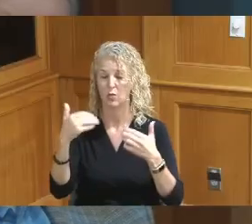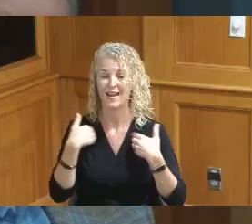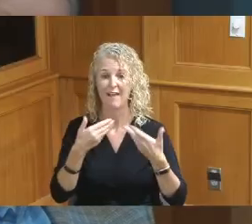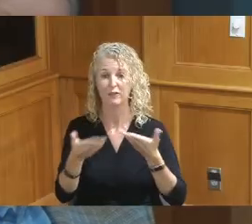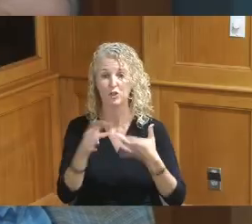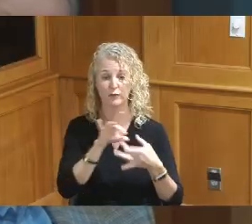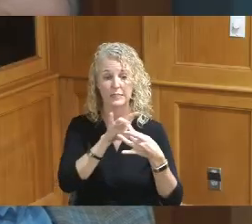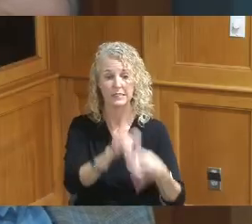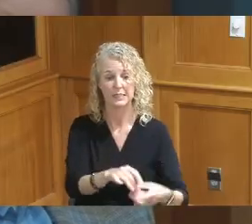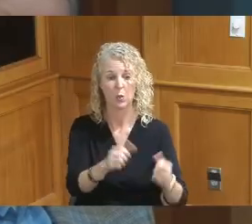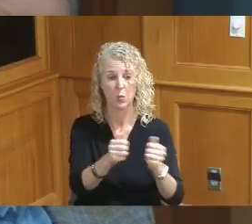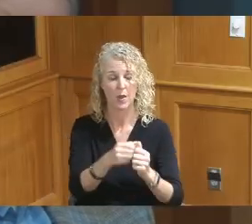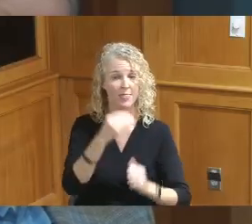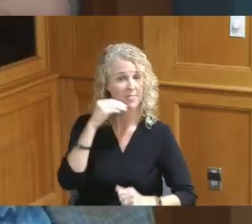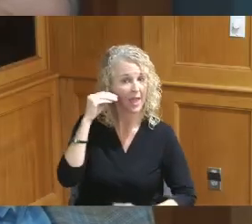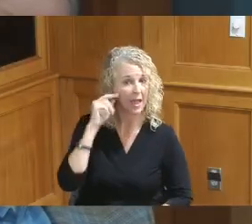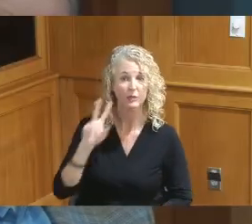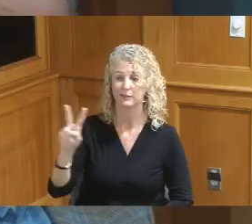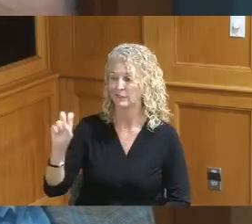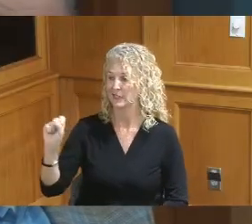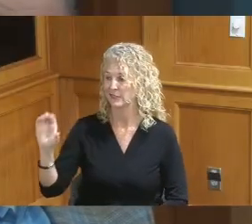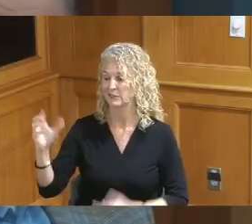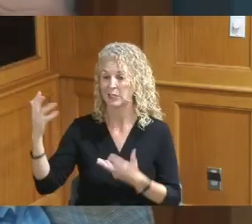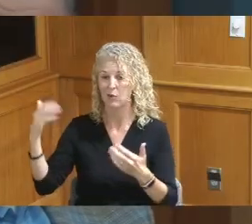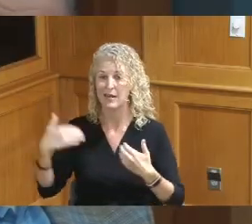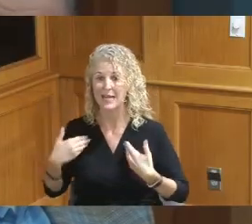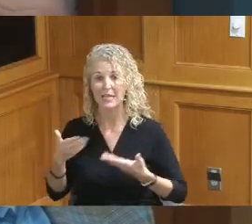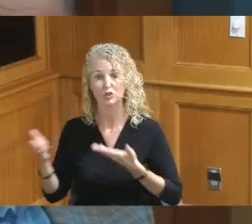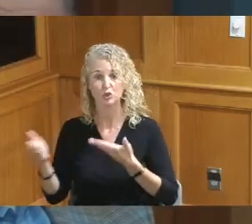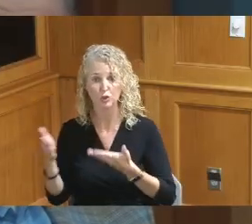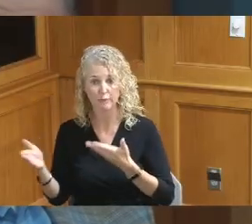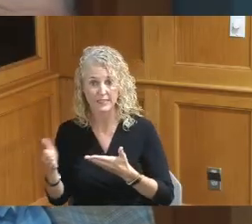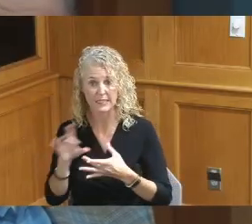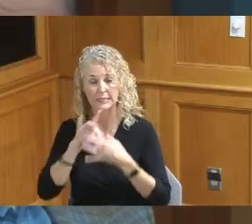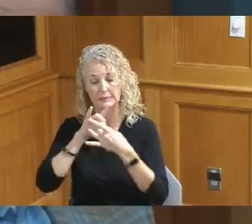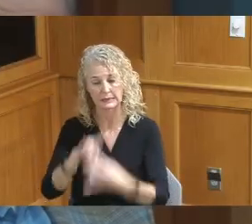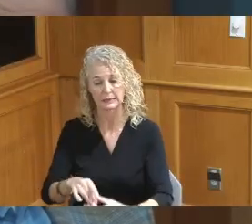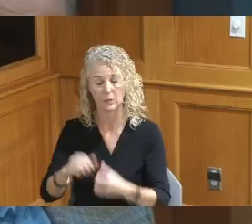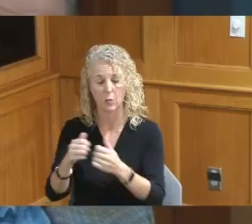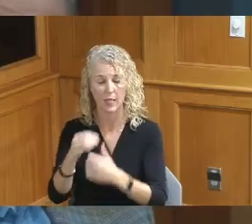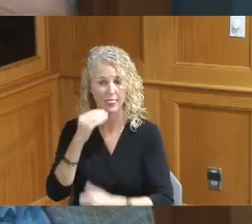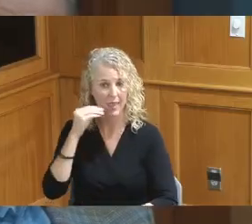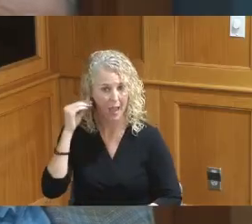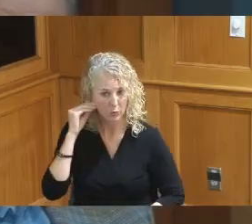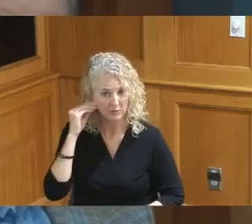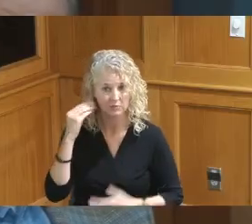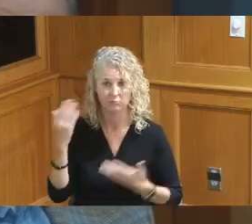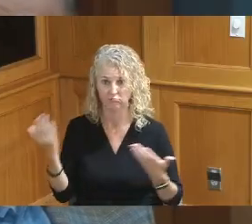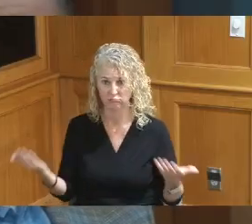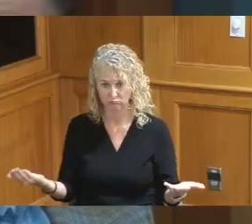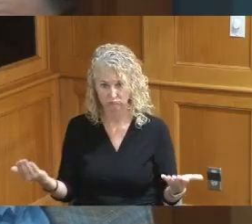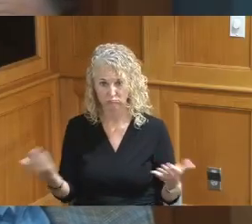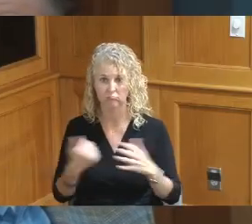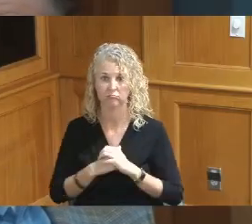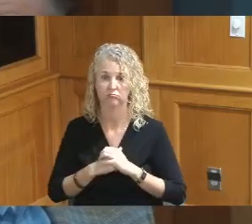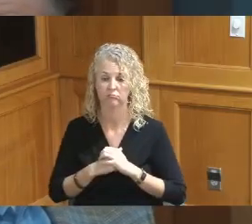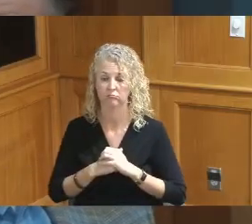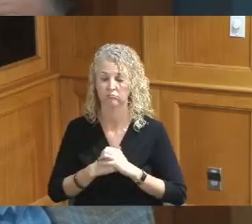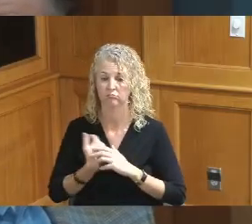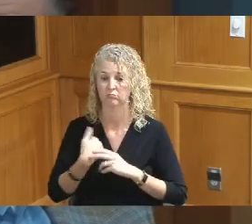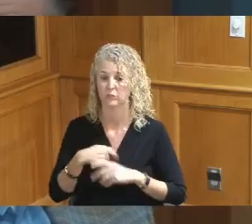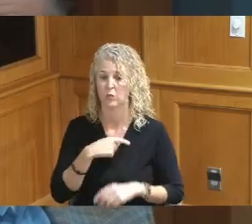go with the housing. VSC would have the services that can go with the housing.